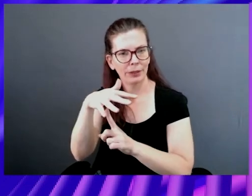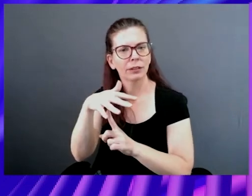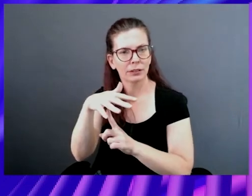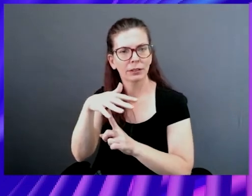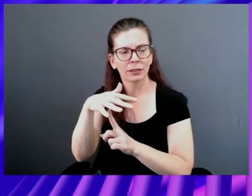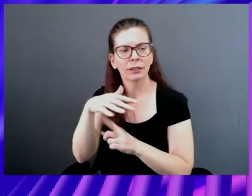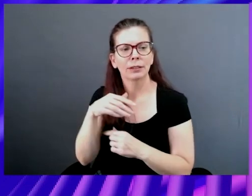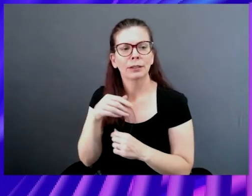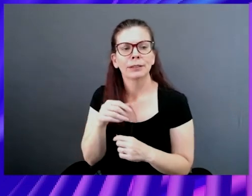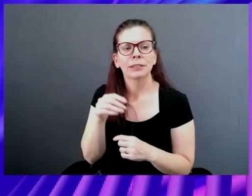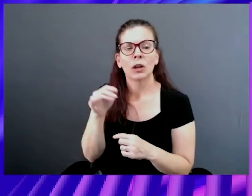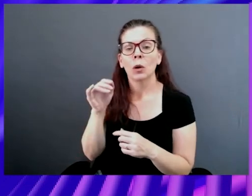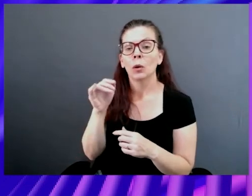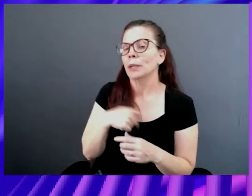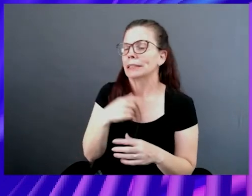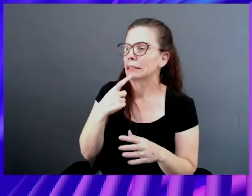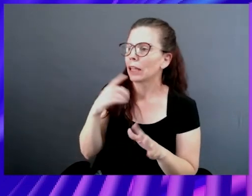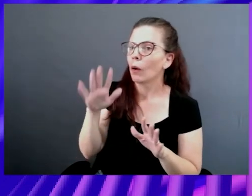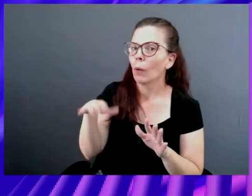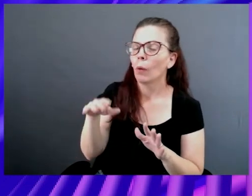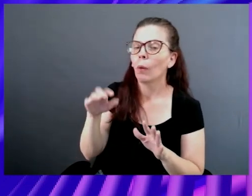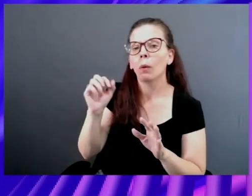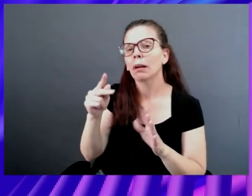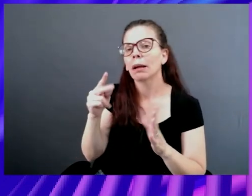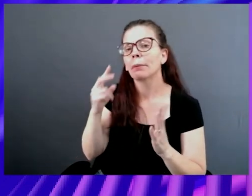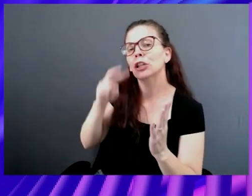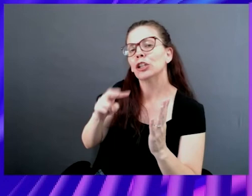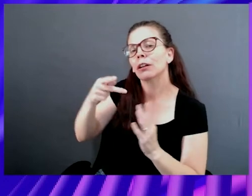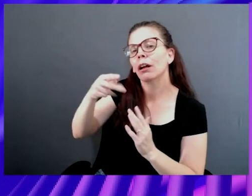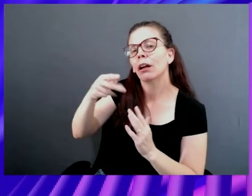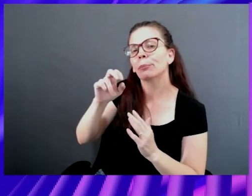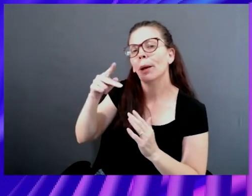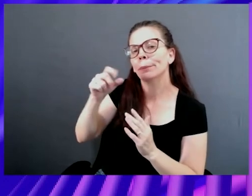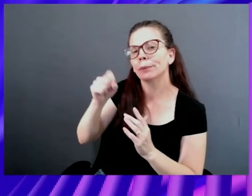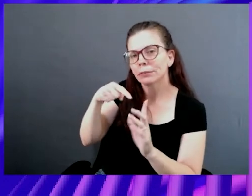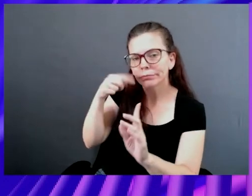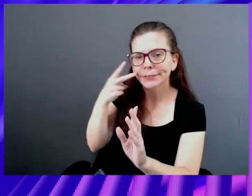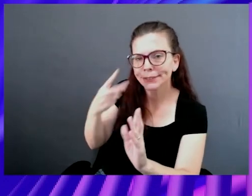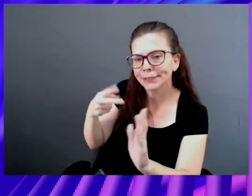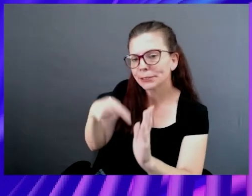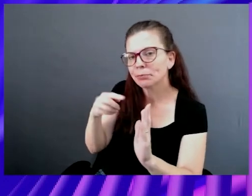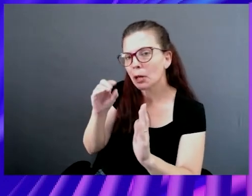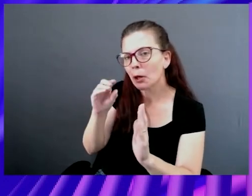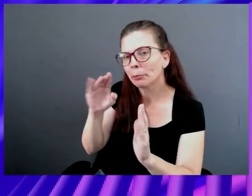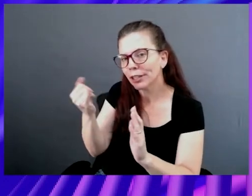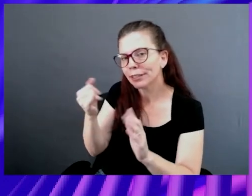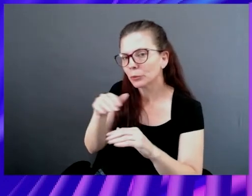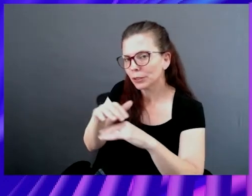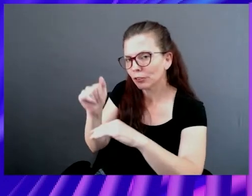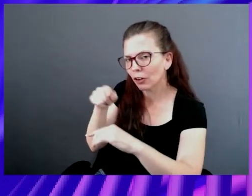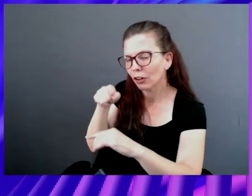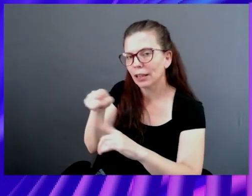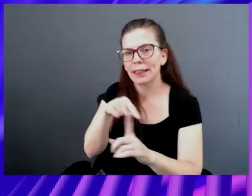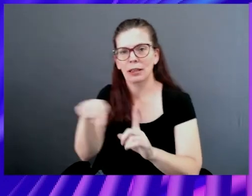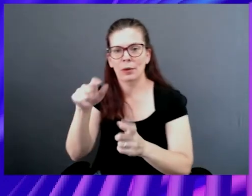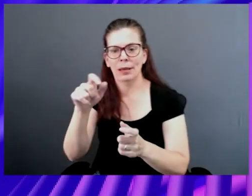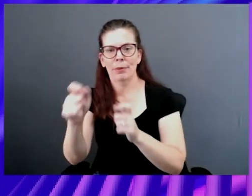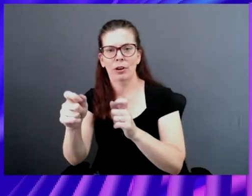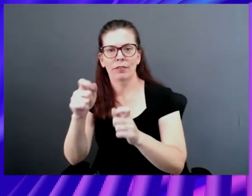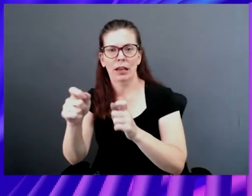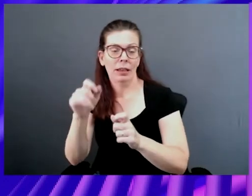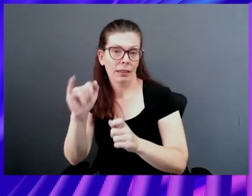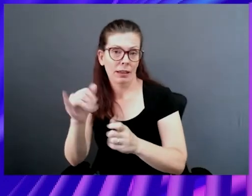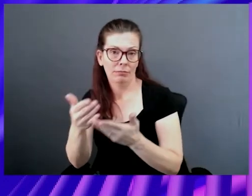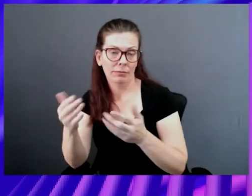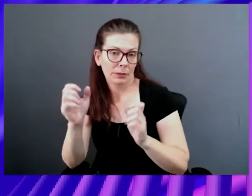And so we can say, okay, well, let's look at the props object. Let's cast that to there. And then we can actually go and modify that properties object. We can add